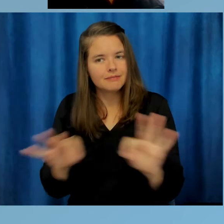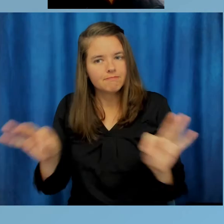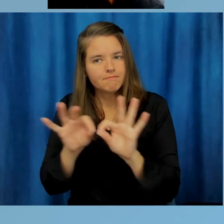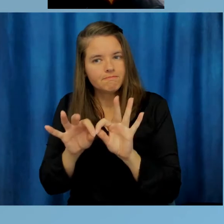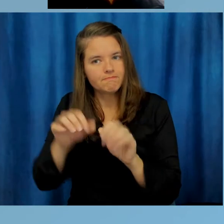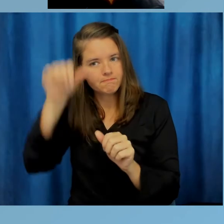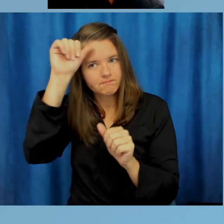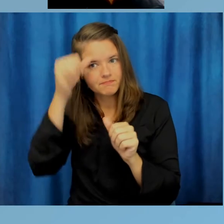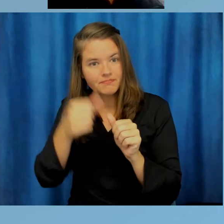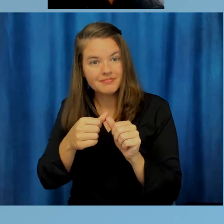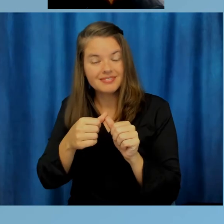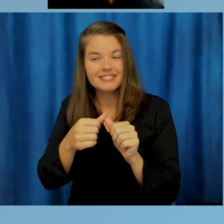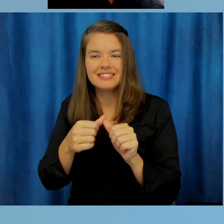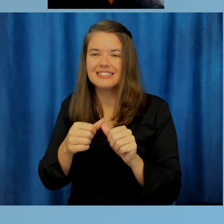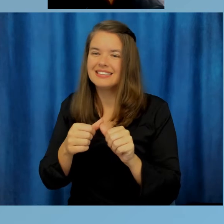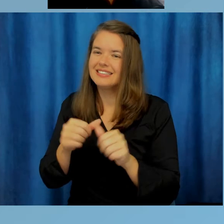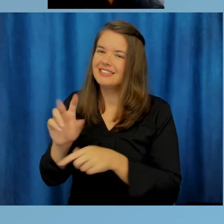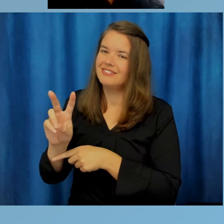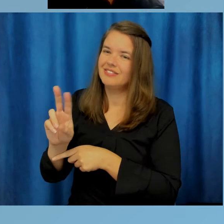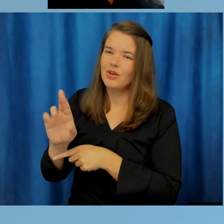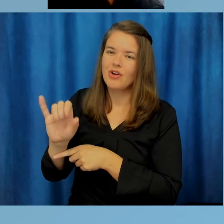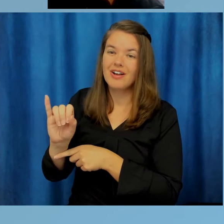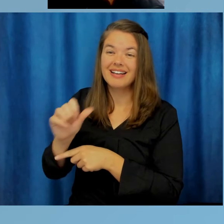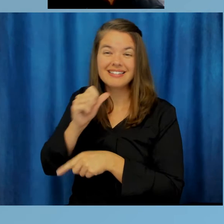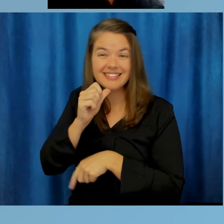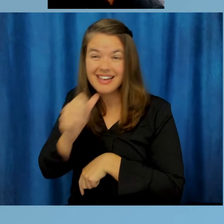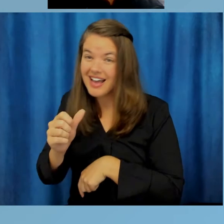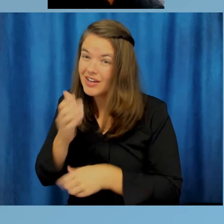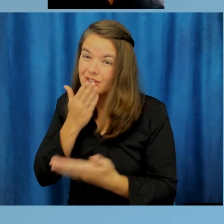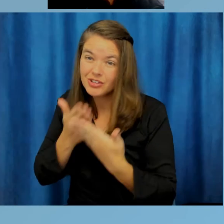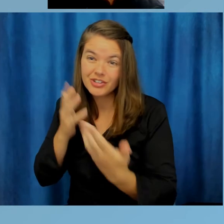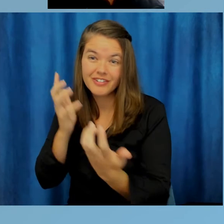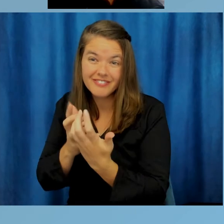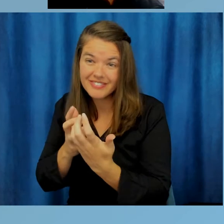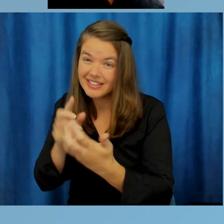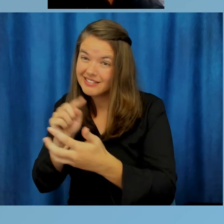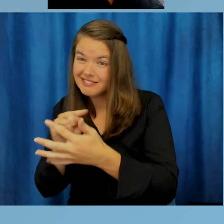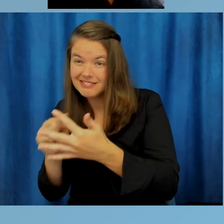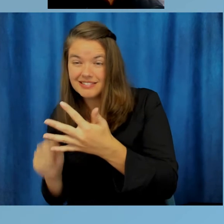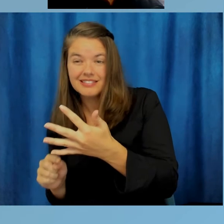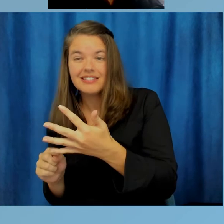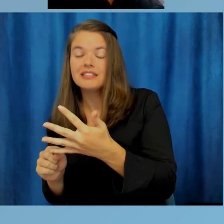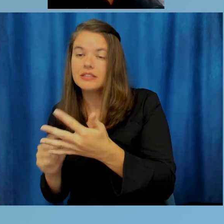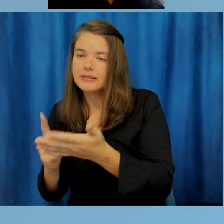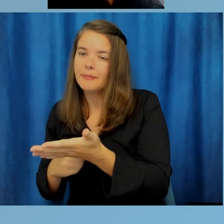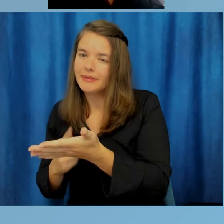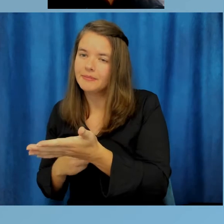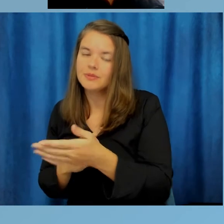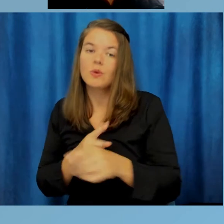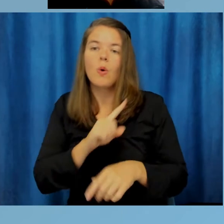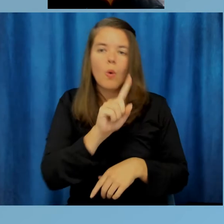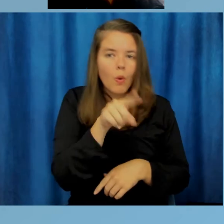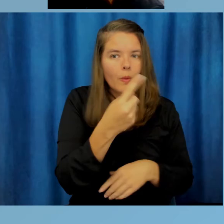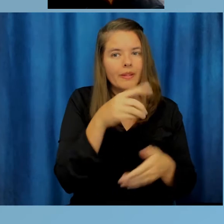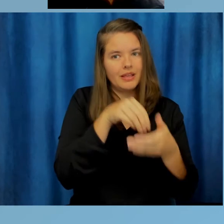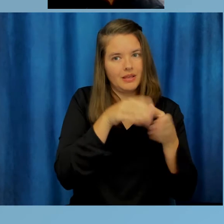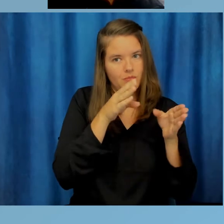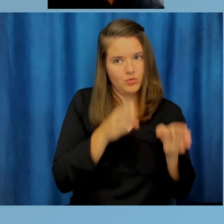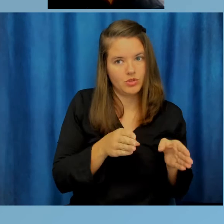really keep in mind are when you should not be using video remote interpreters and you should only have an